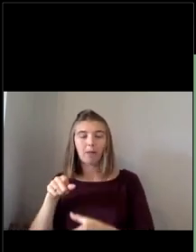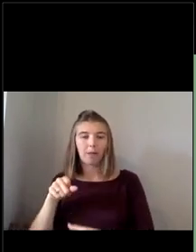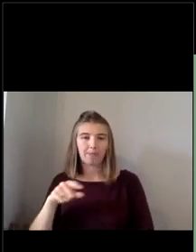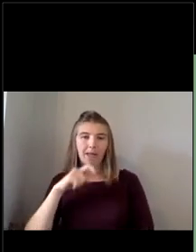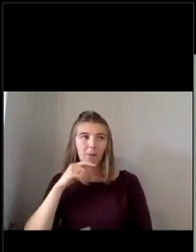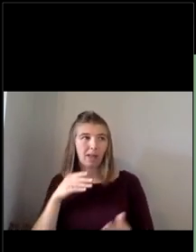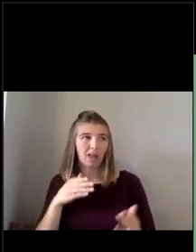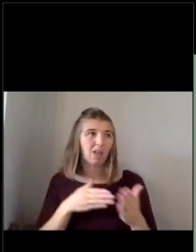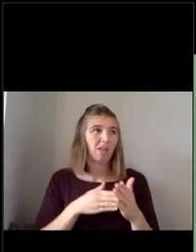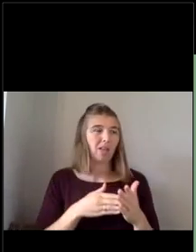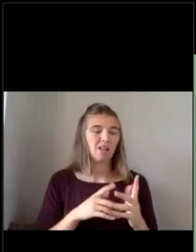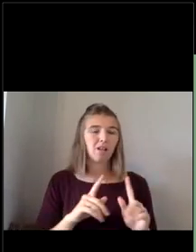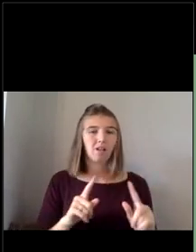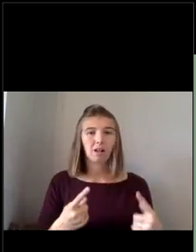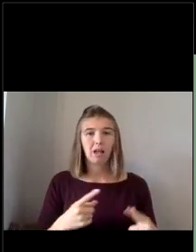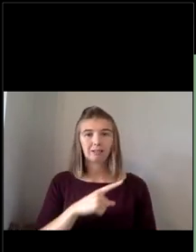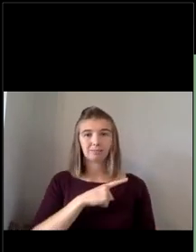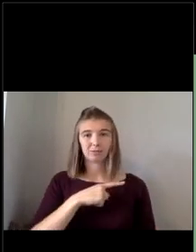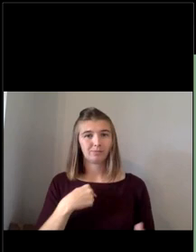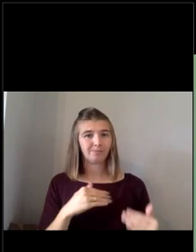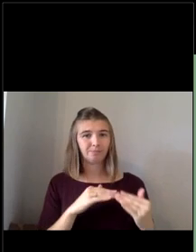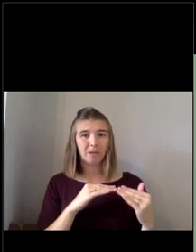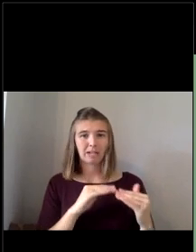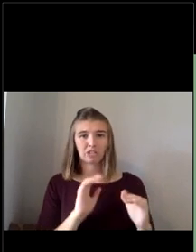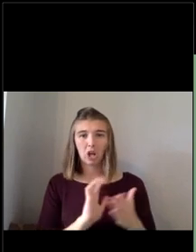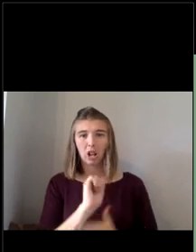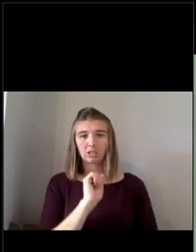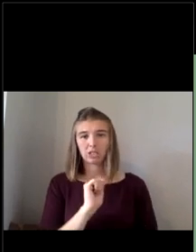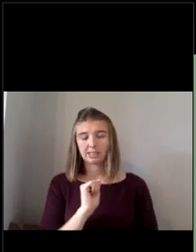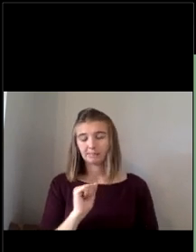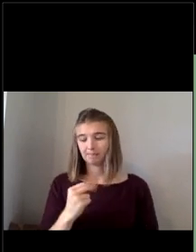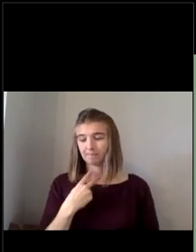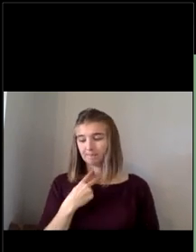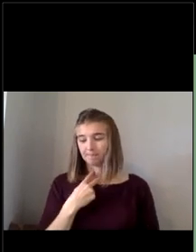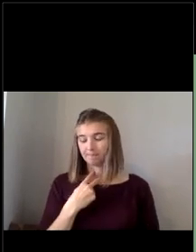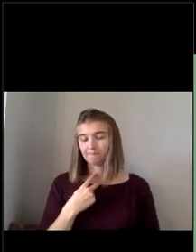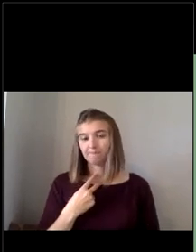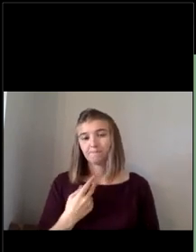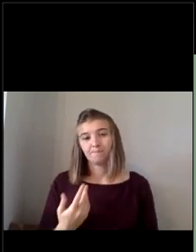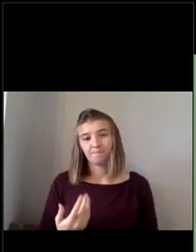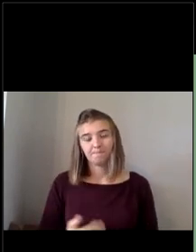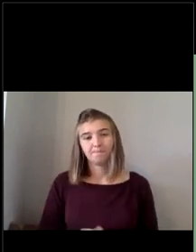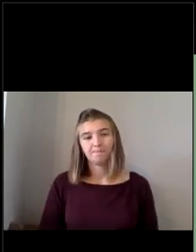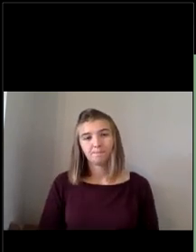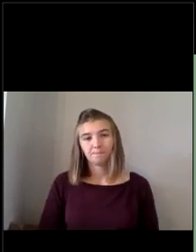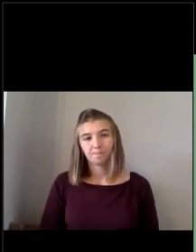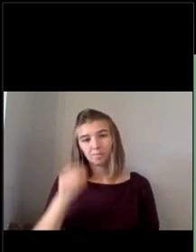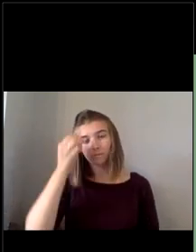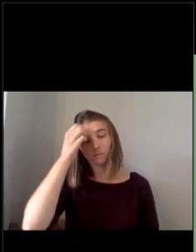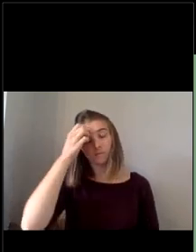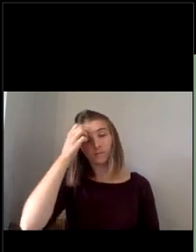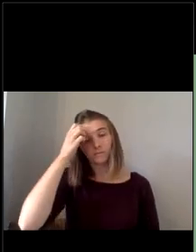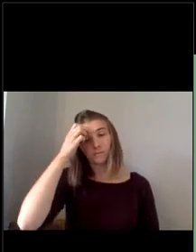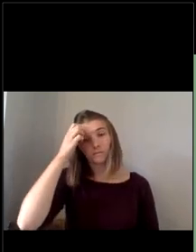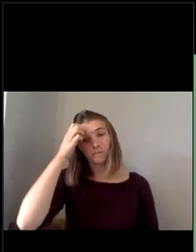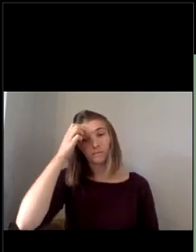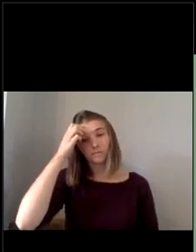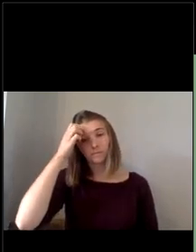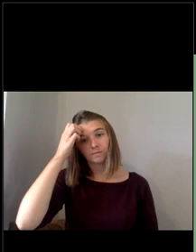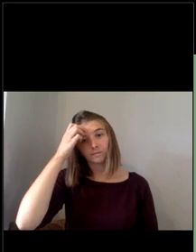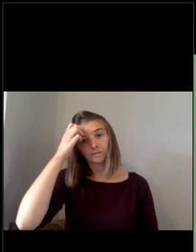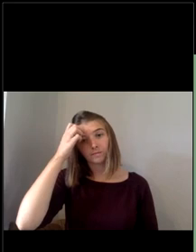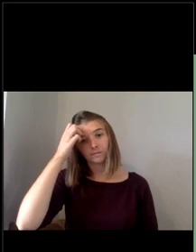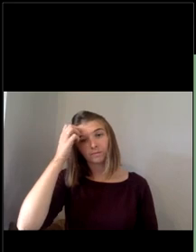them in their progression. The next form is academic isolation. And like I said